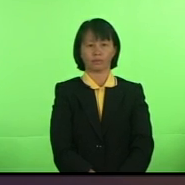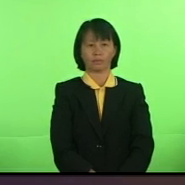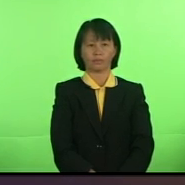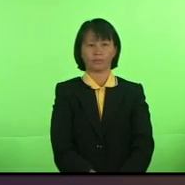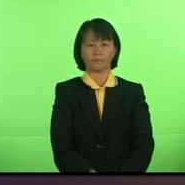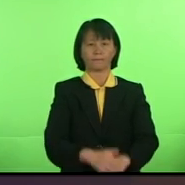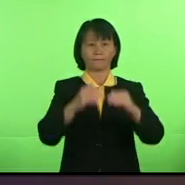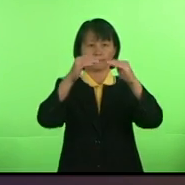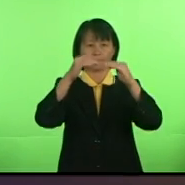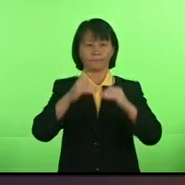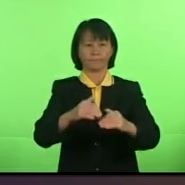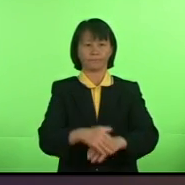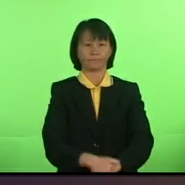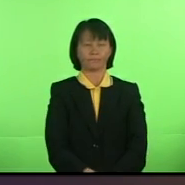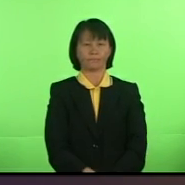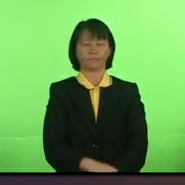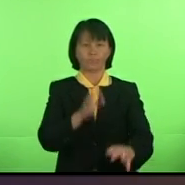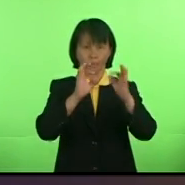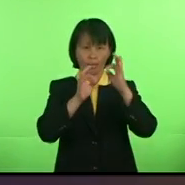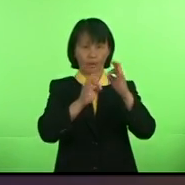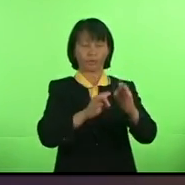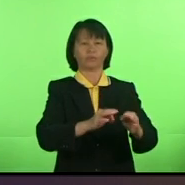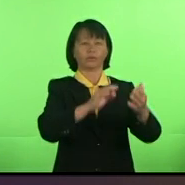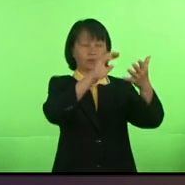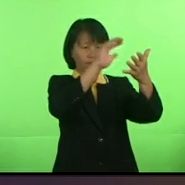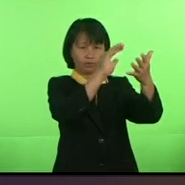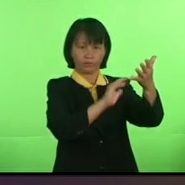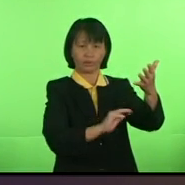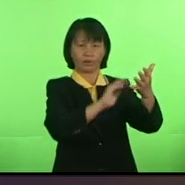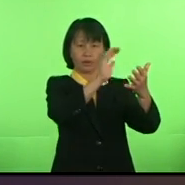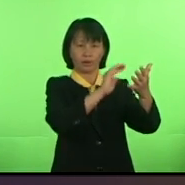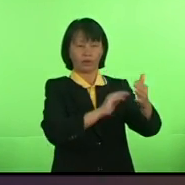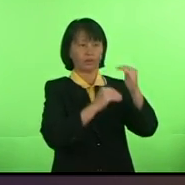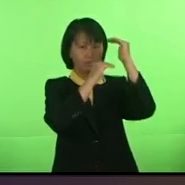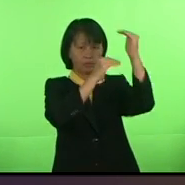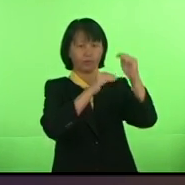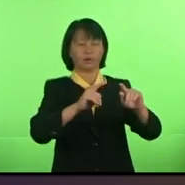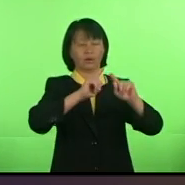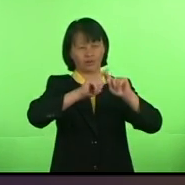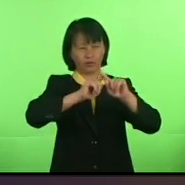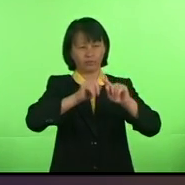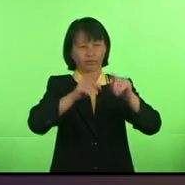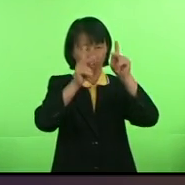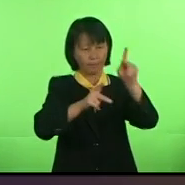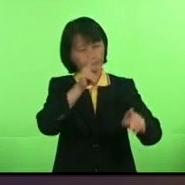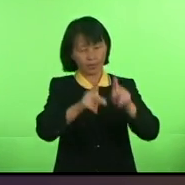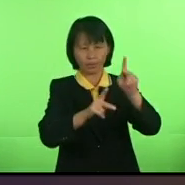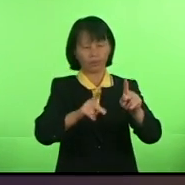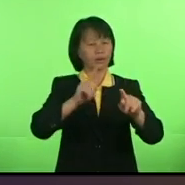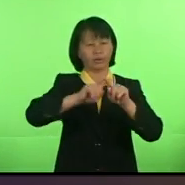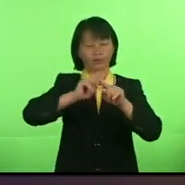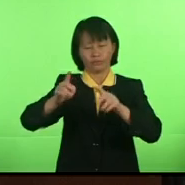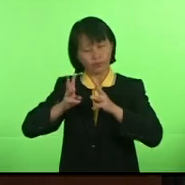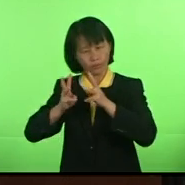Next, students, is the drafting stage. Different people adopt different strategies at